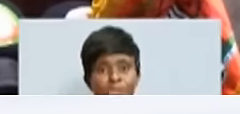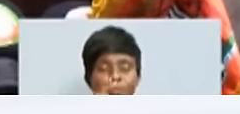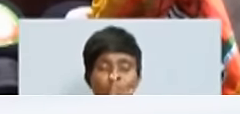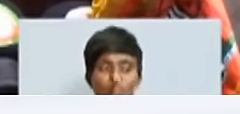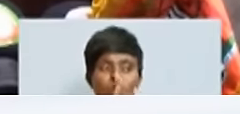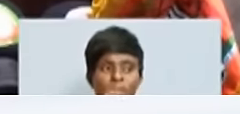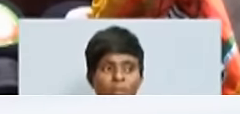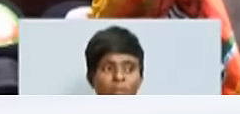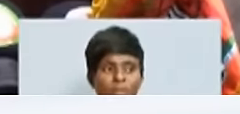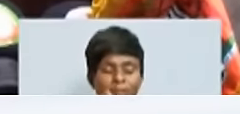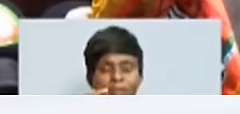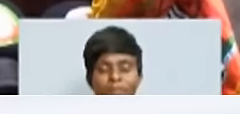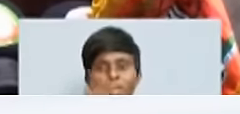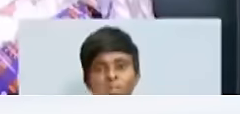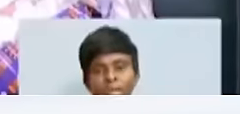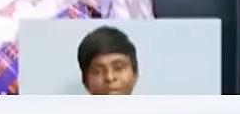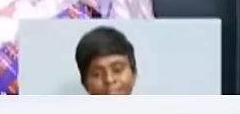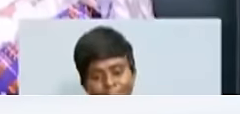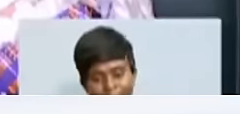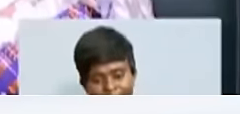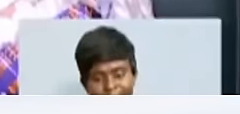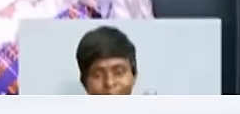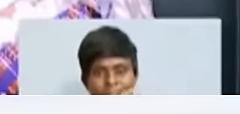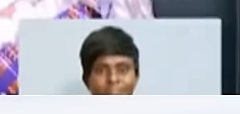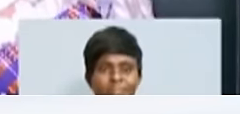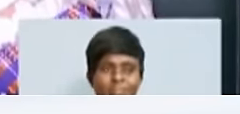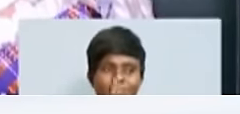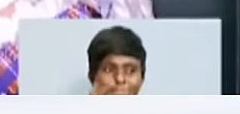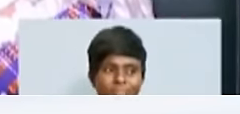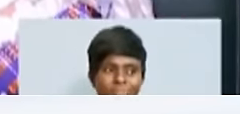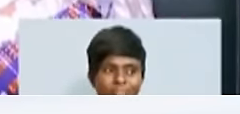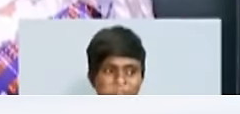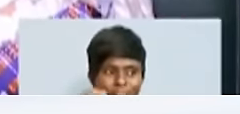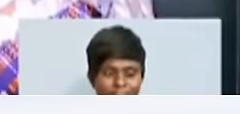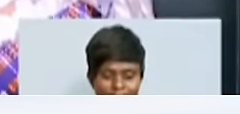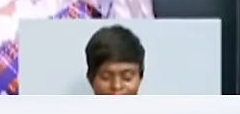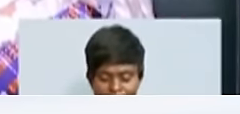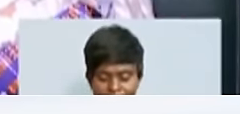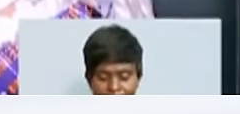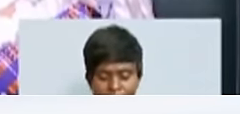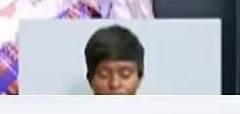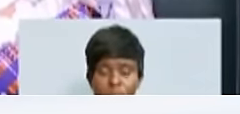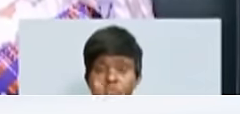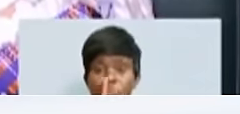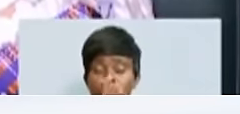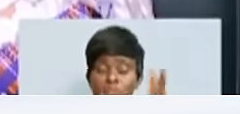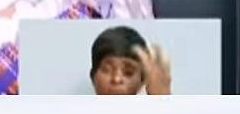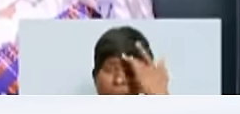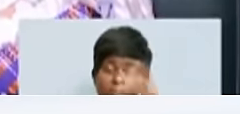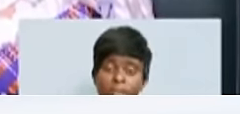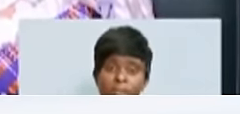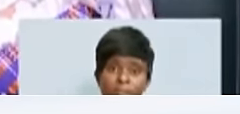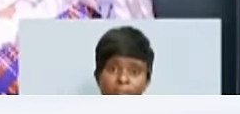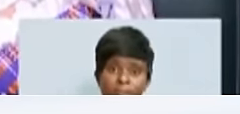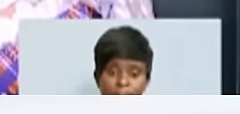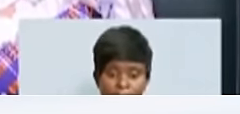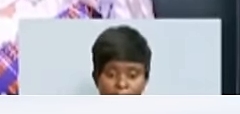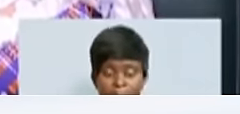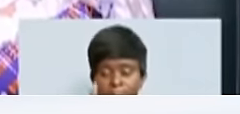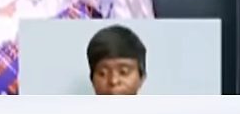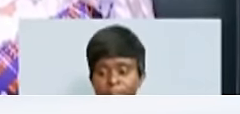and supply, as I said, sanitation services to ensure that outbreaks of waterborne diseases such as cholera and